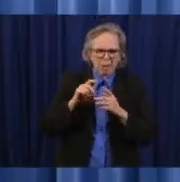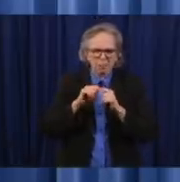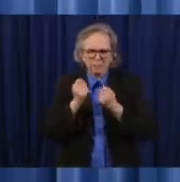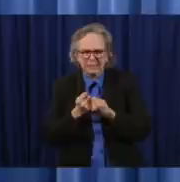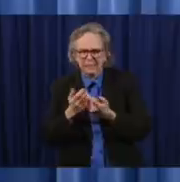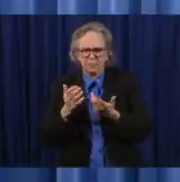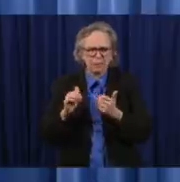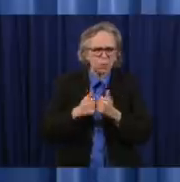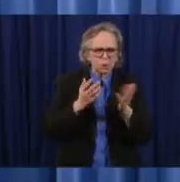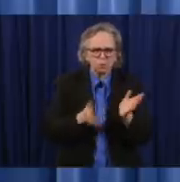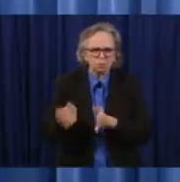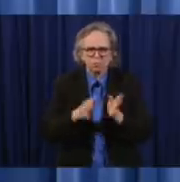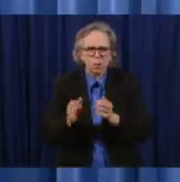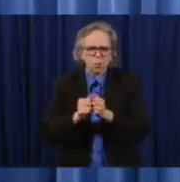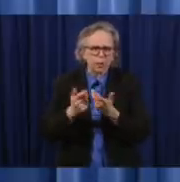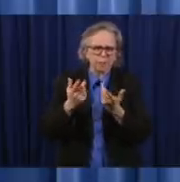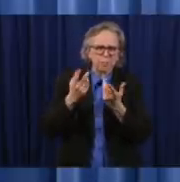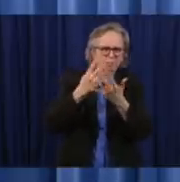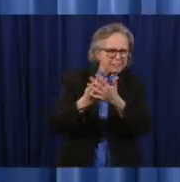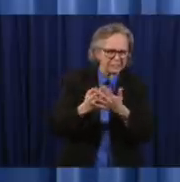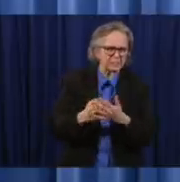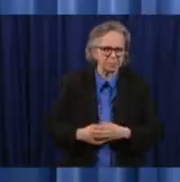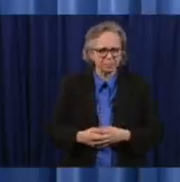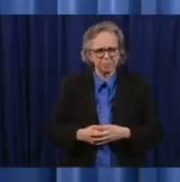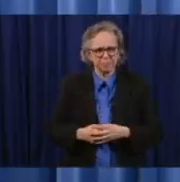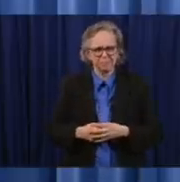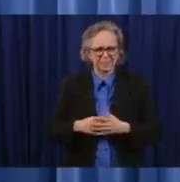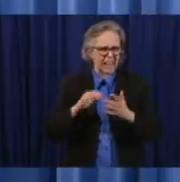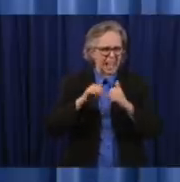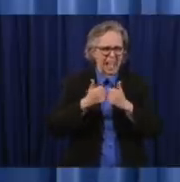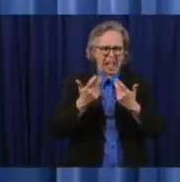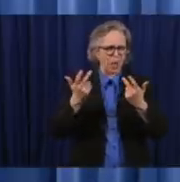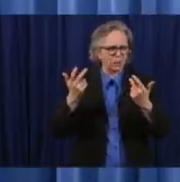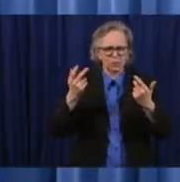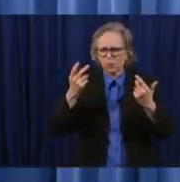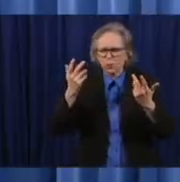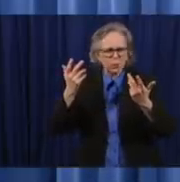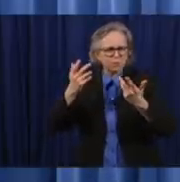as the housing of the prisoners,